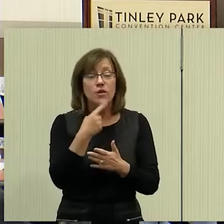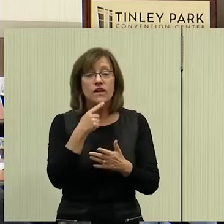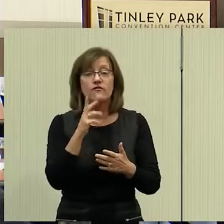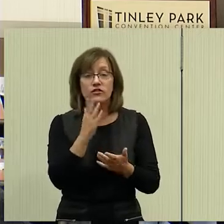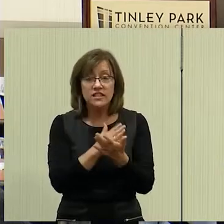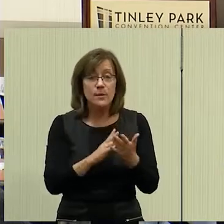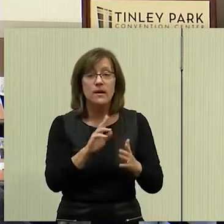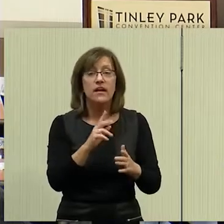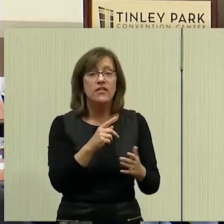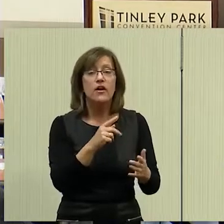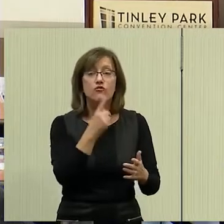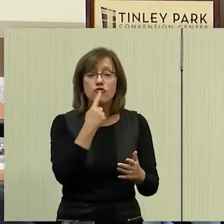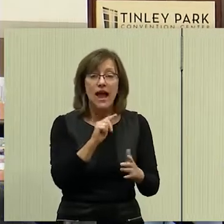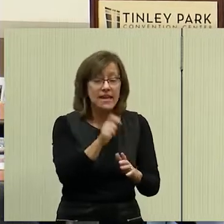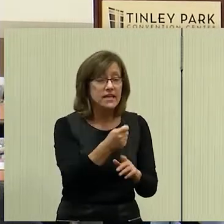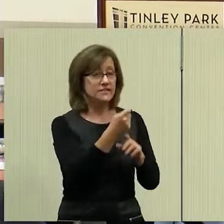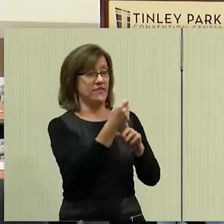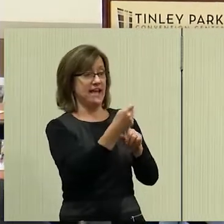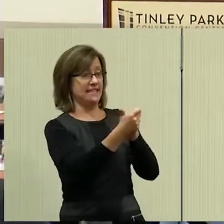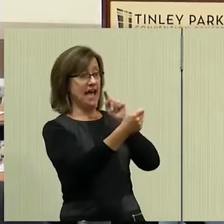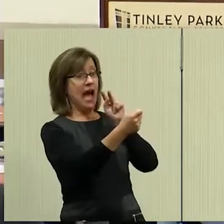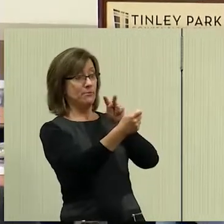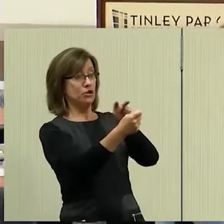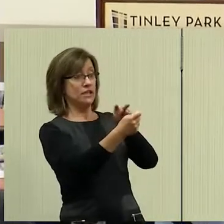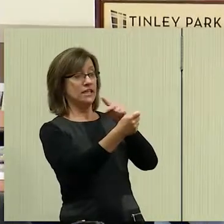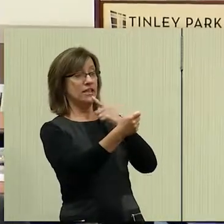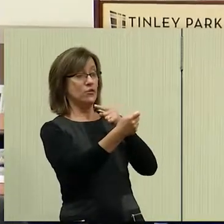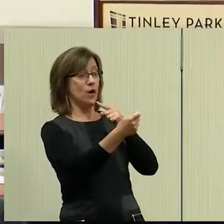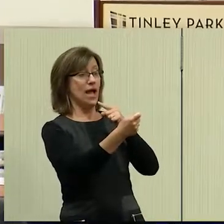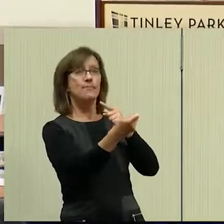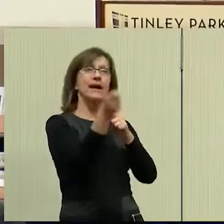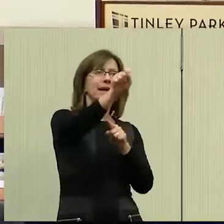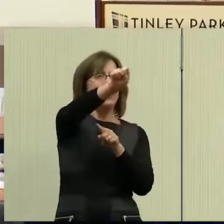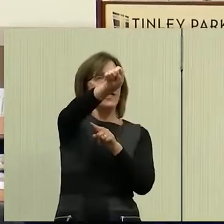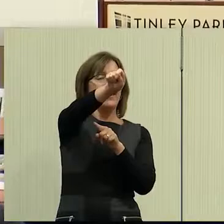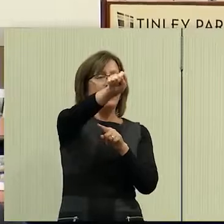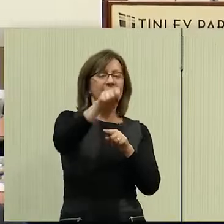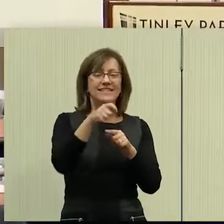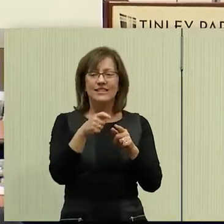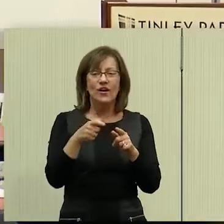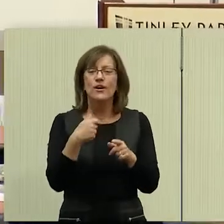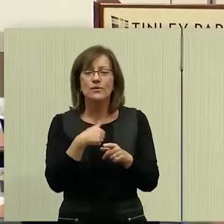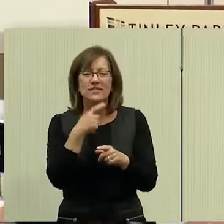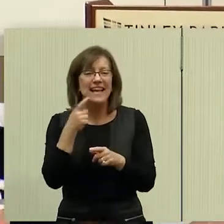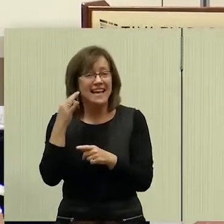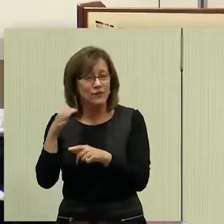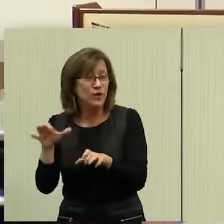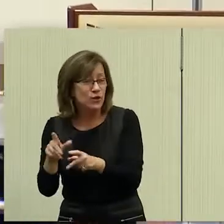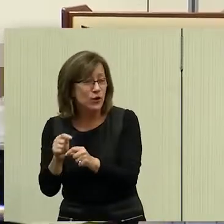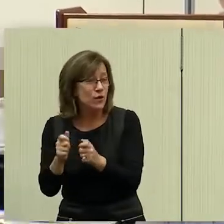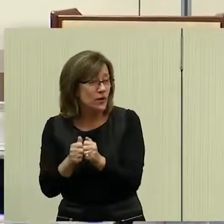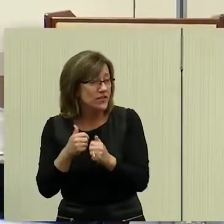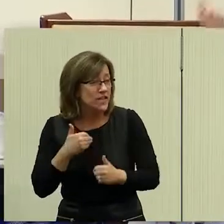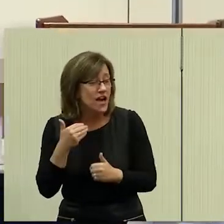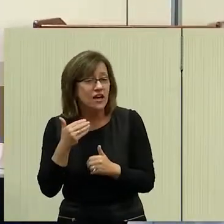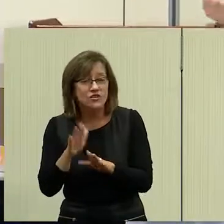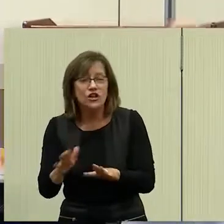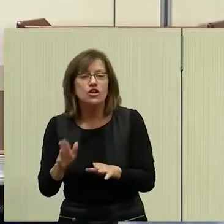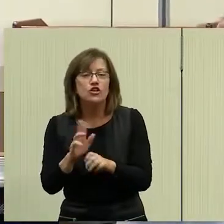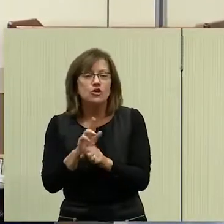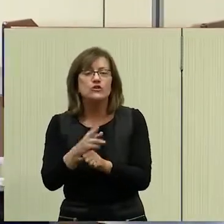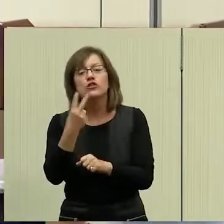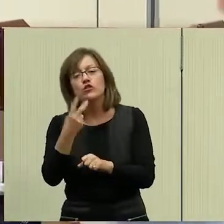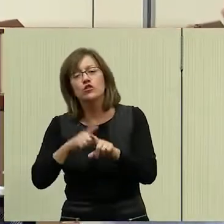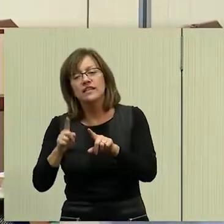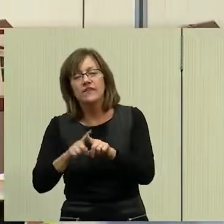kids, the red is facing them. So they're looking at the red and they're putting the wrong one up. So we were saying that if we did that with young children, we would use 2 different popsicle